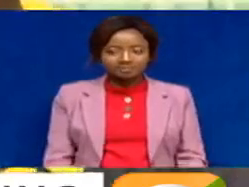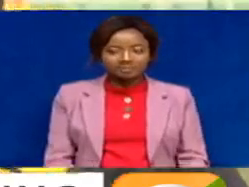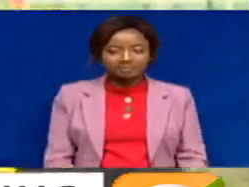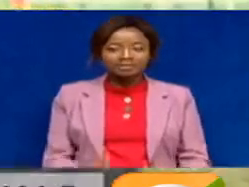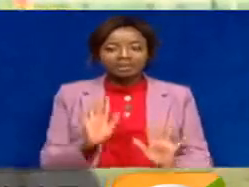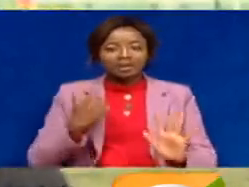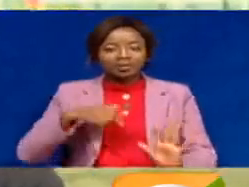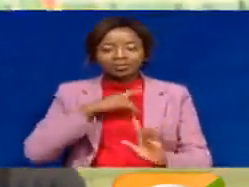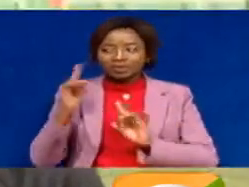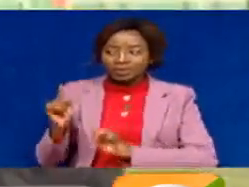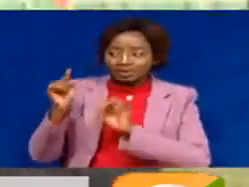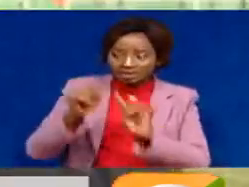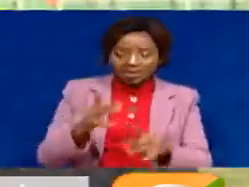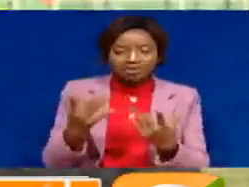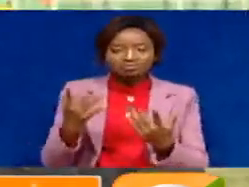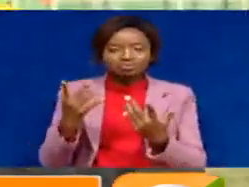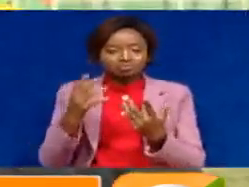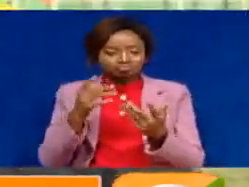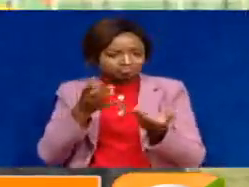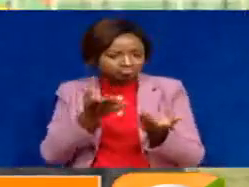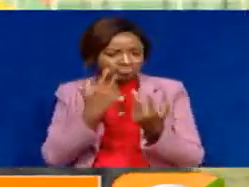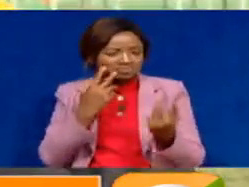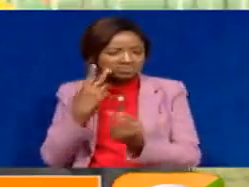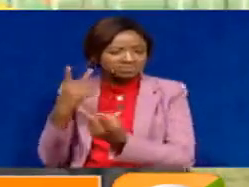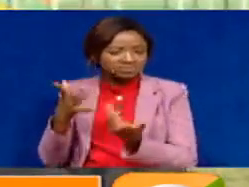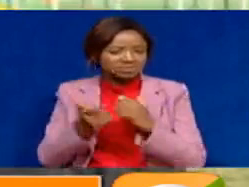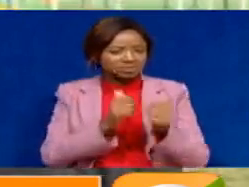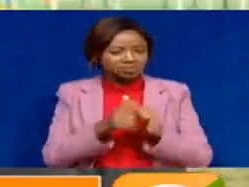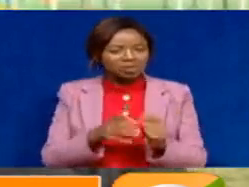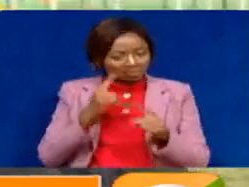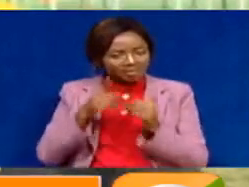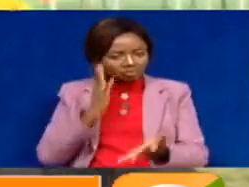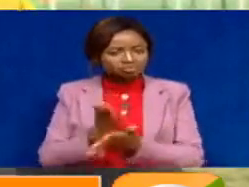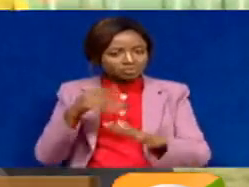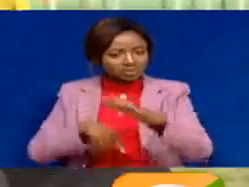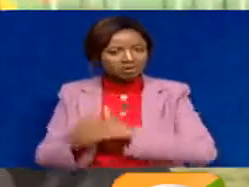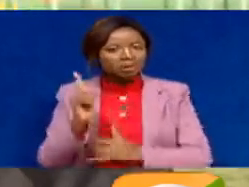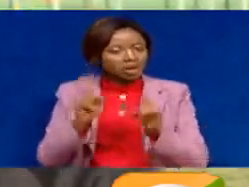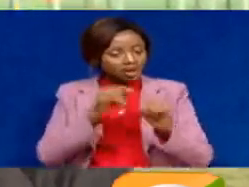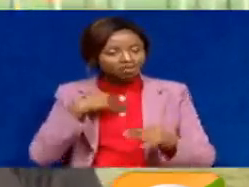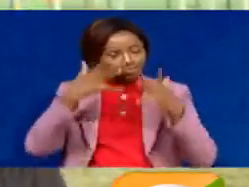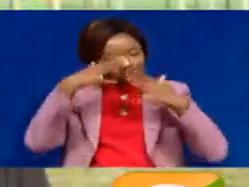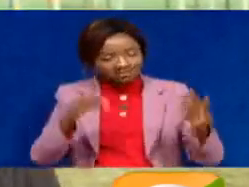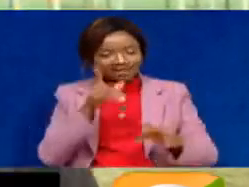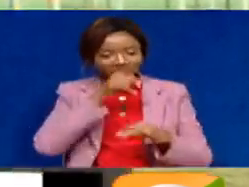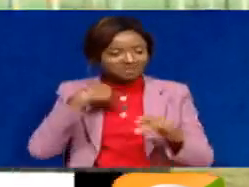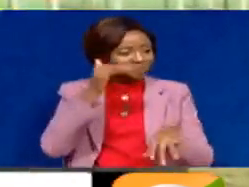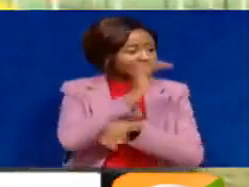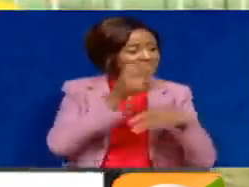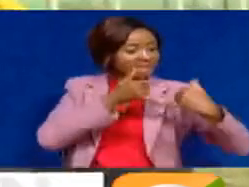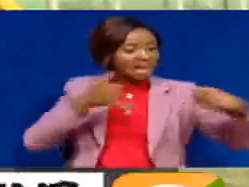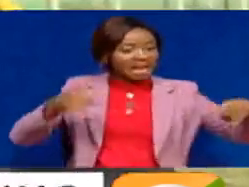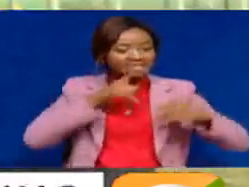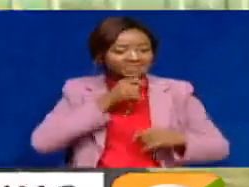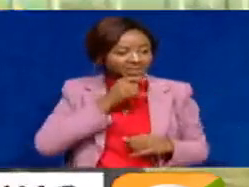He came here to officiate the game, so why is he changing the decision again and it's a goal? And he has decided, I've consulted the linesman. Linesman is saying it's a